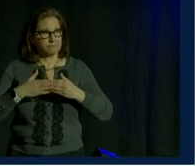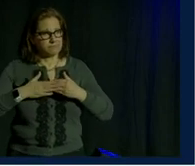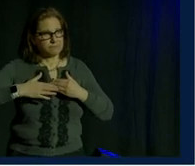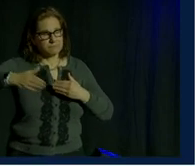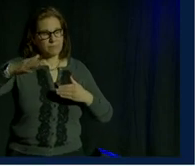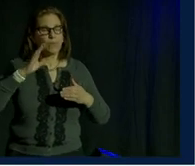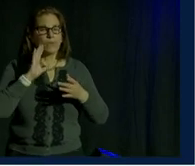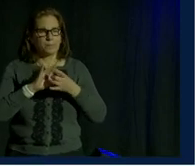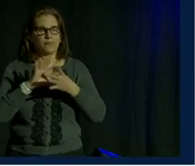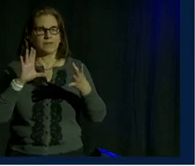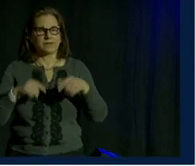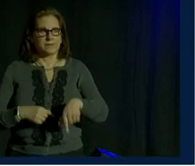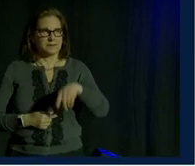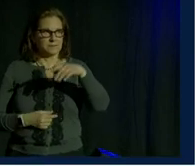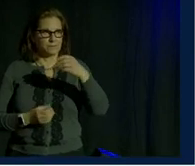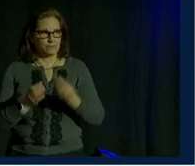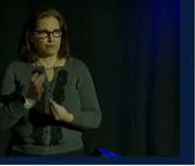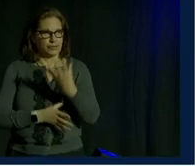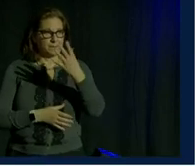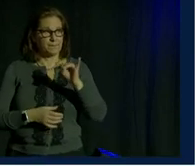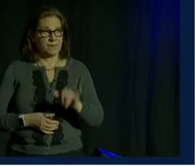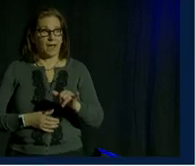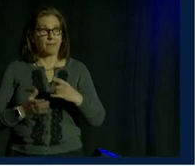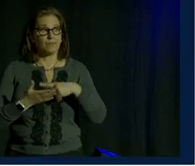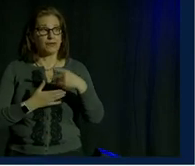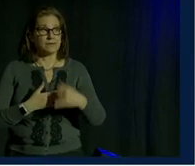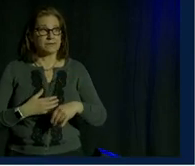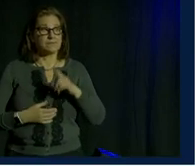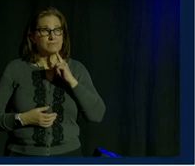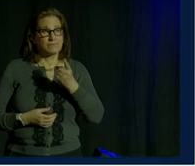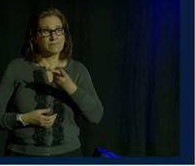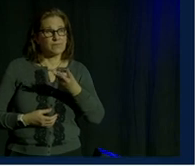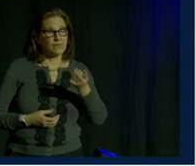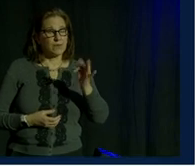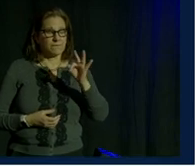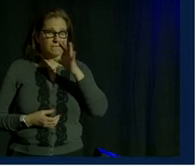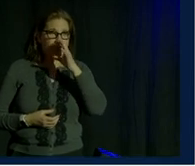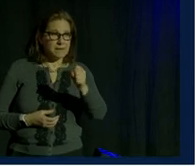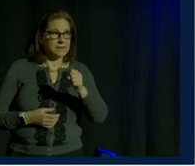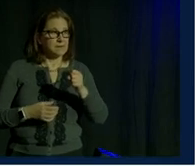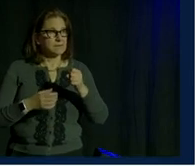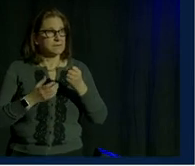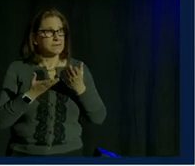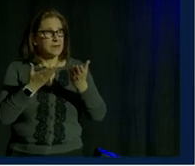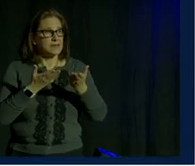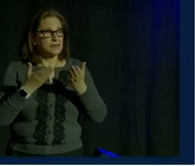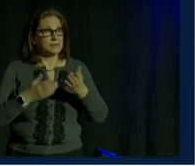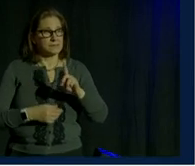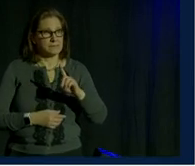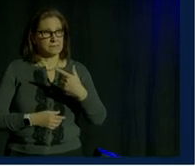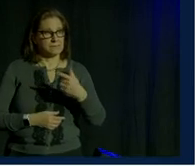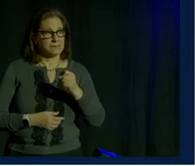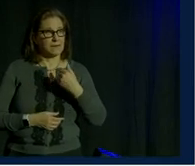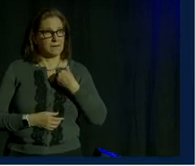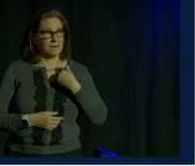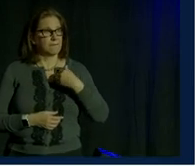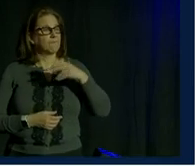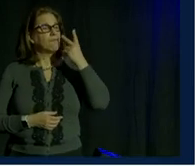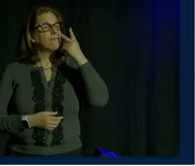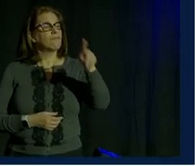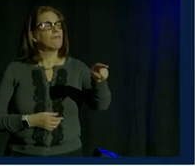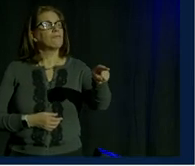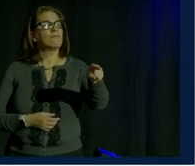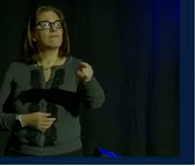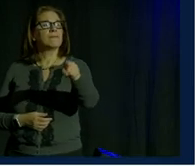be released this spring. These projects are just a few of the fascinating solicitations DGS has on the horizon. For a